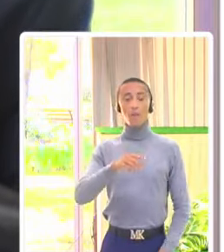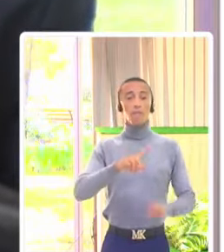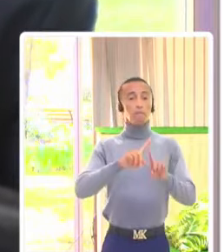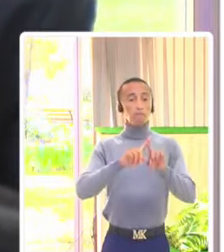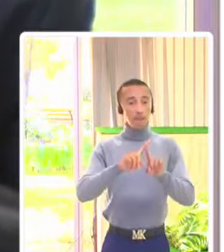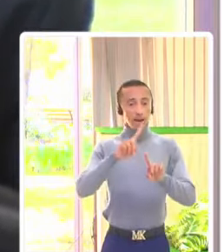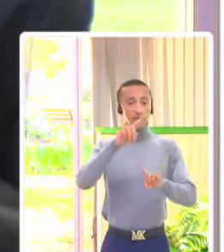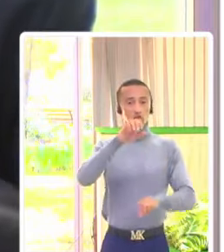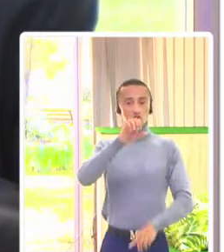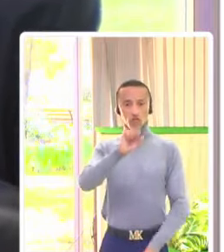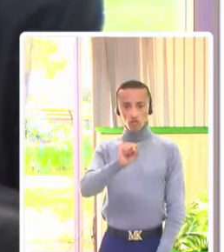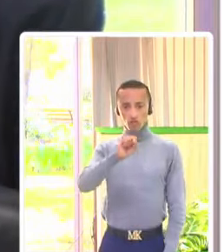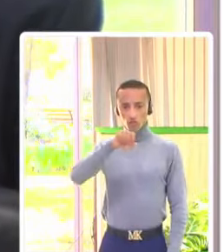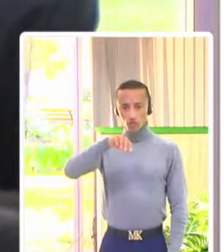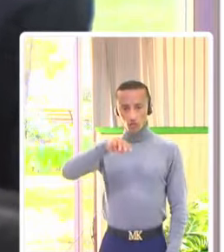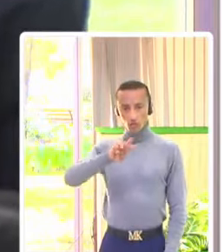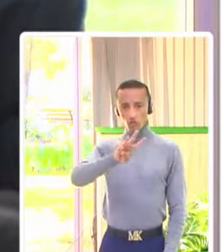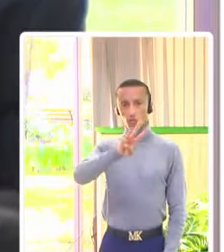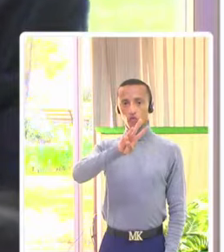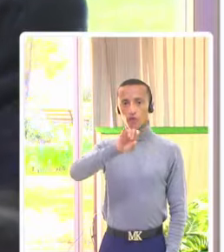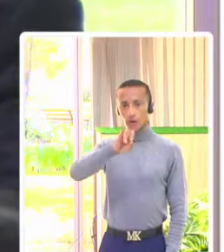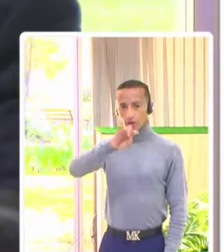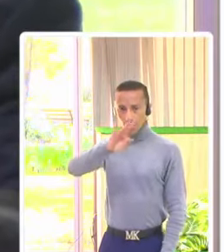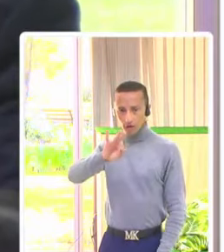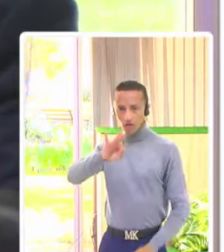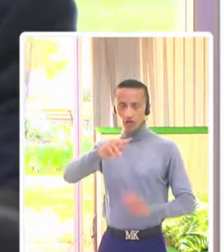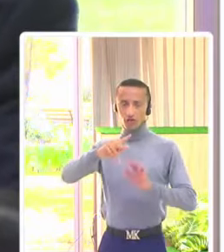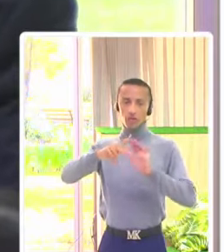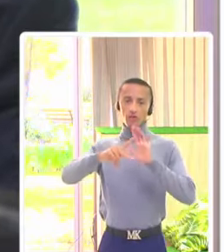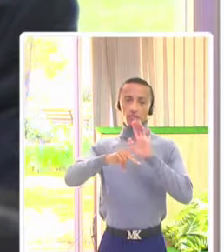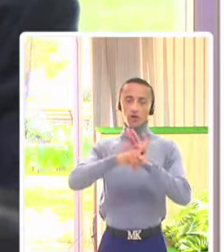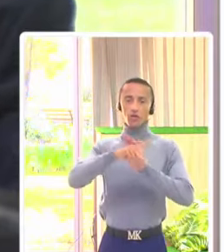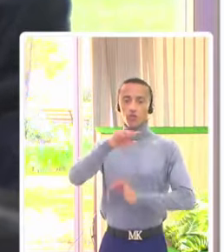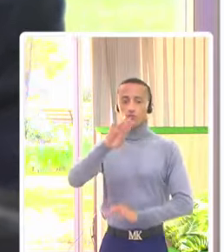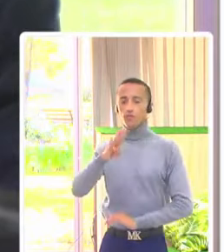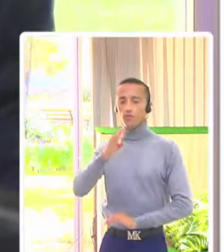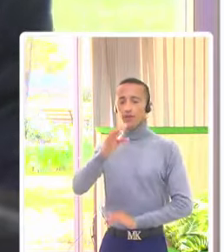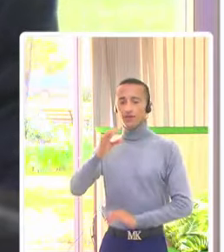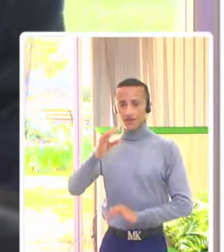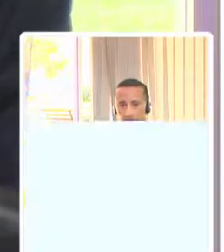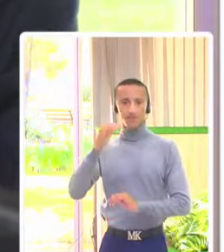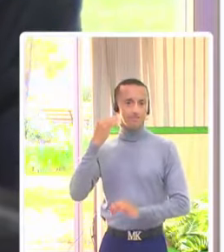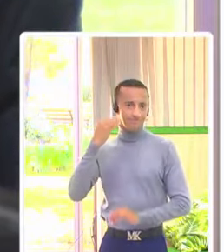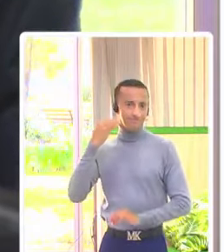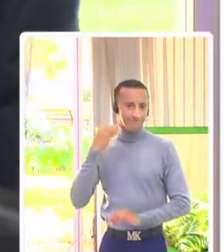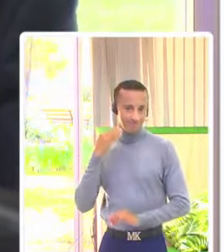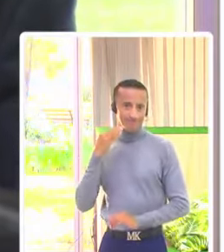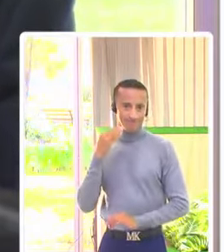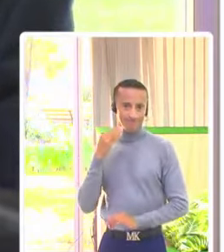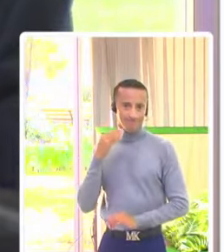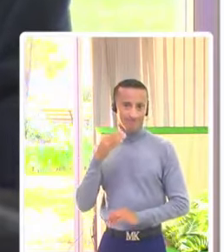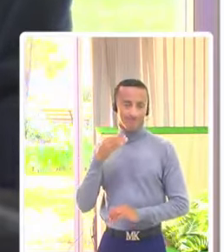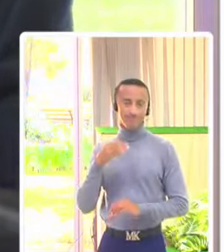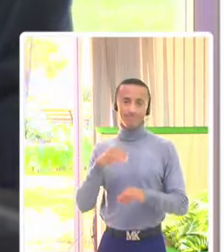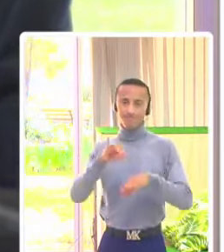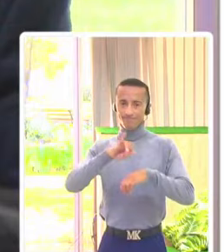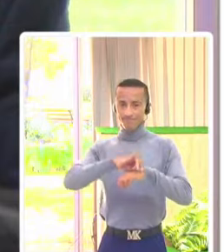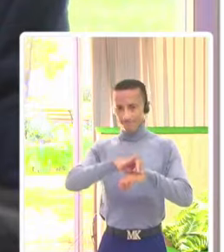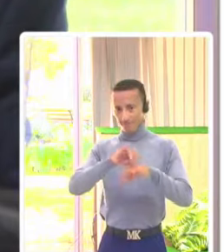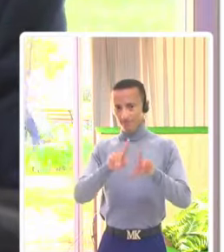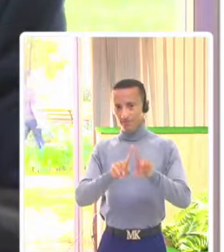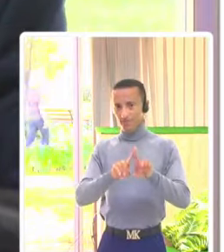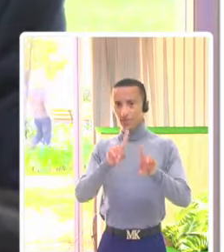it's owned by the banks, especially the government banks. And that